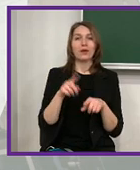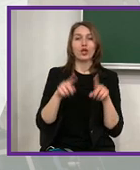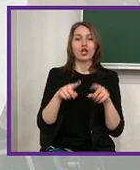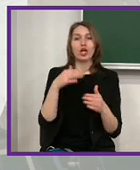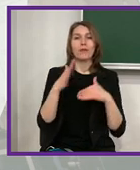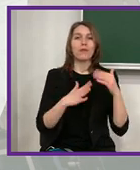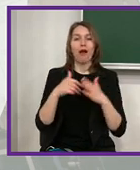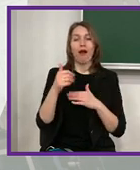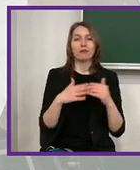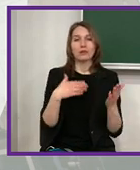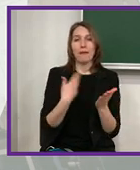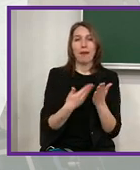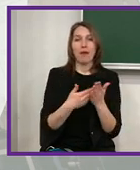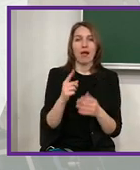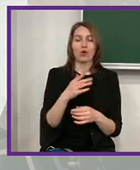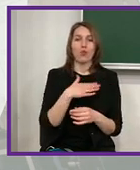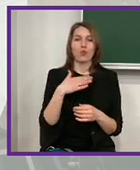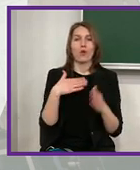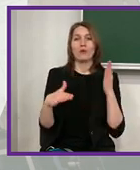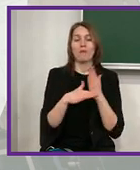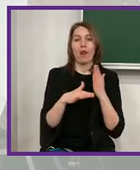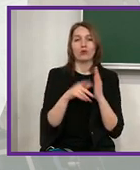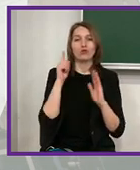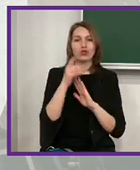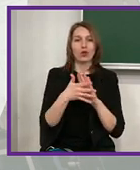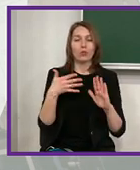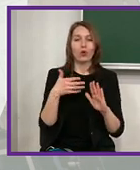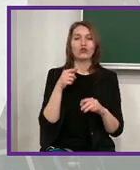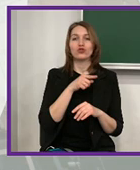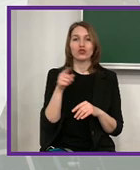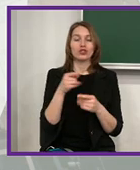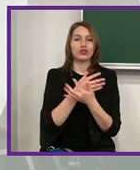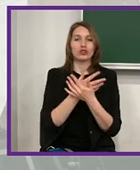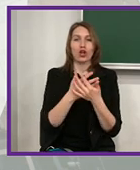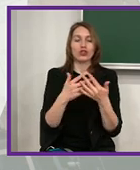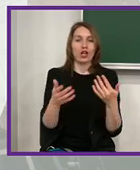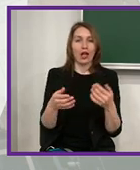than going through a series of bullet points. But just in brief,